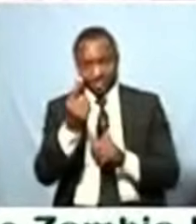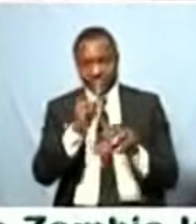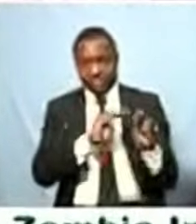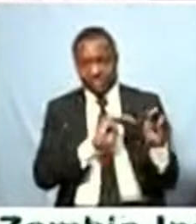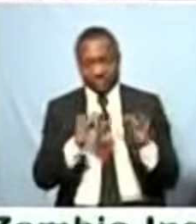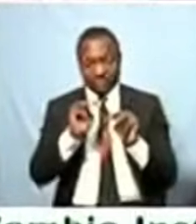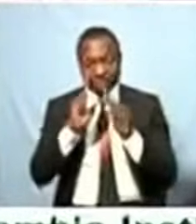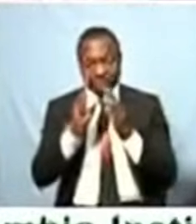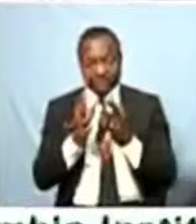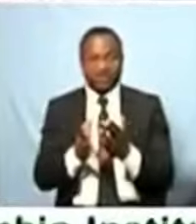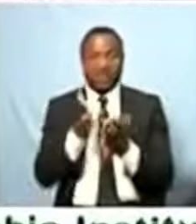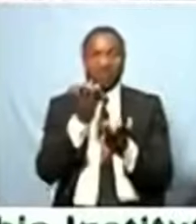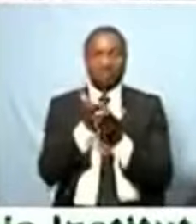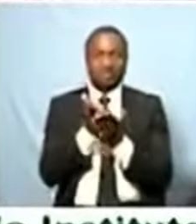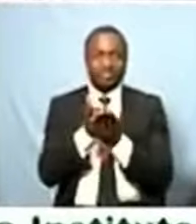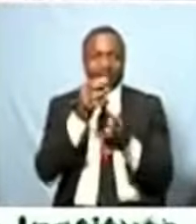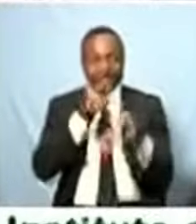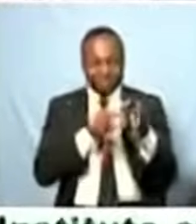of the motion has ably